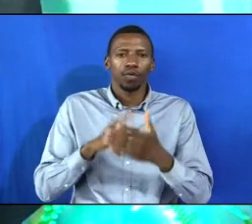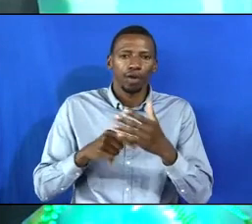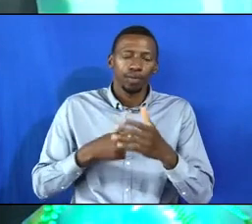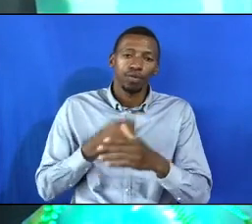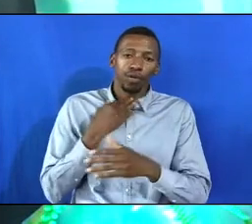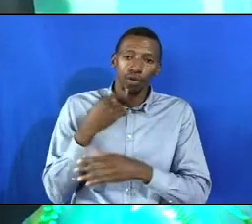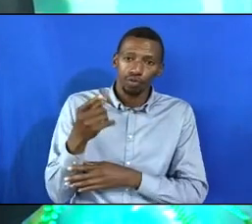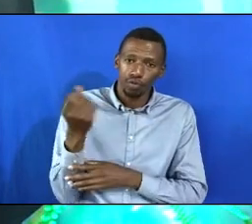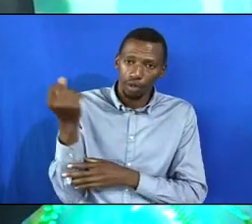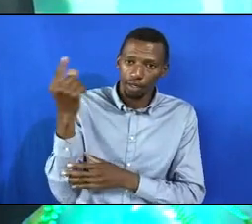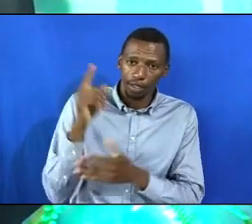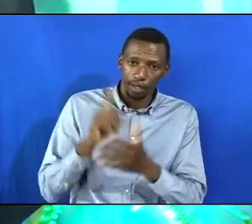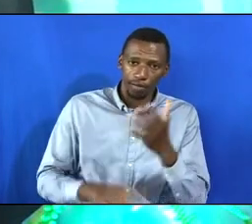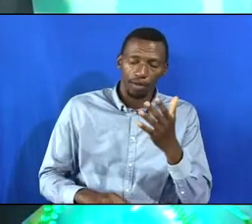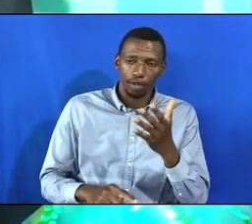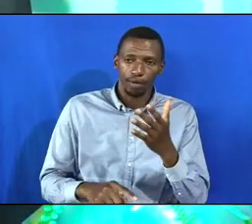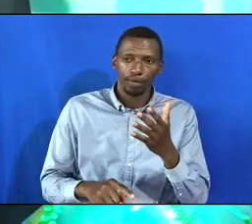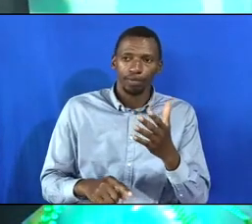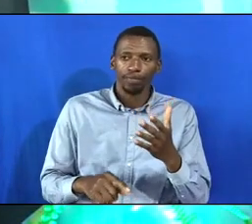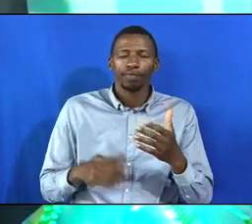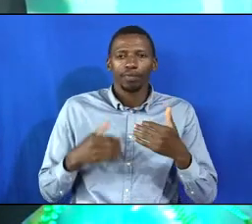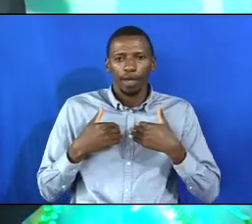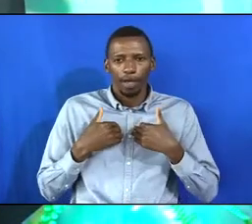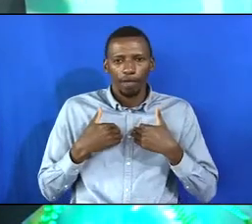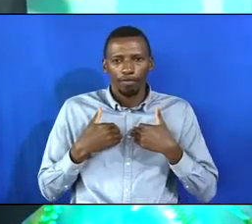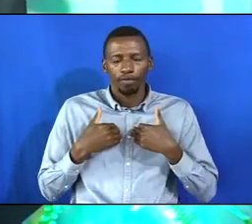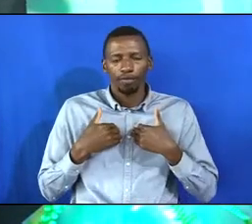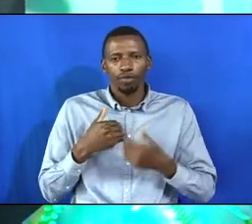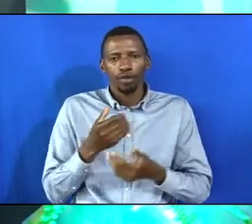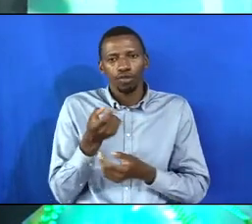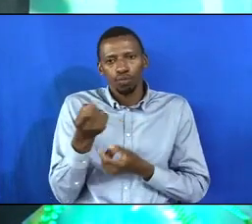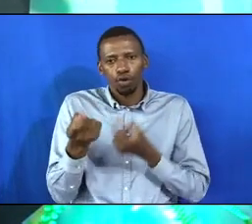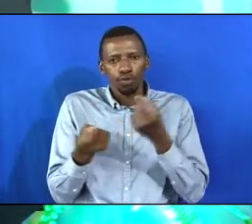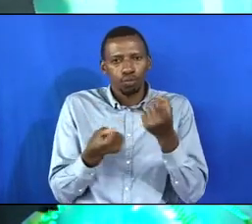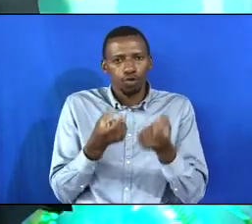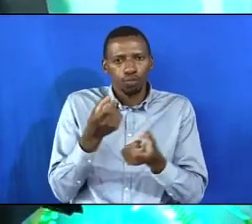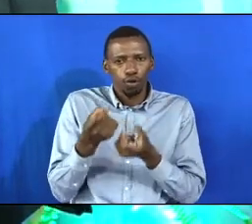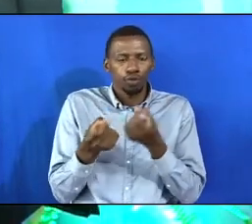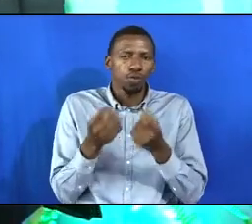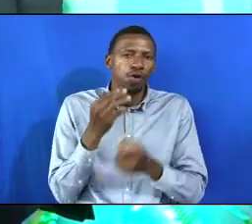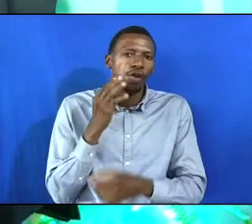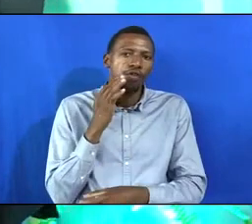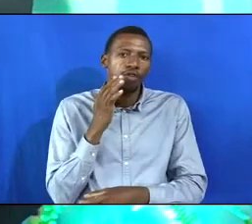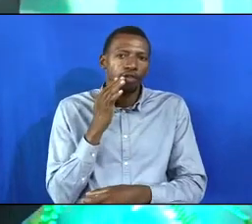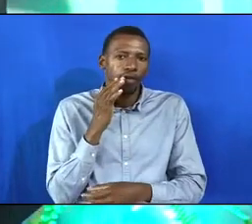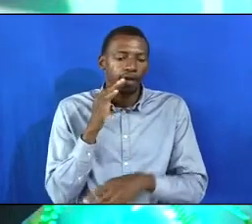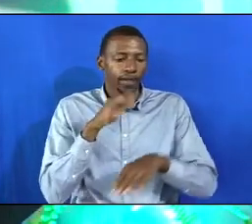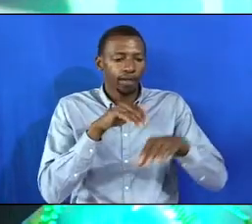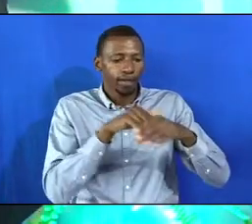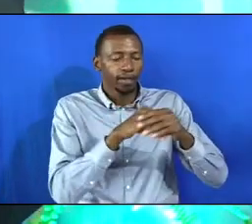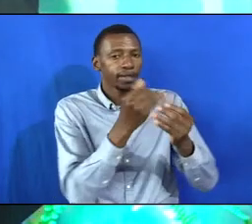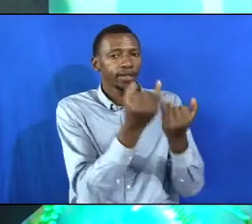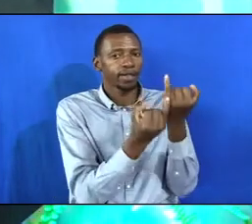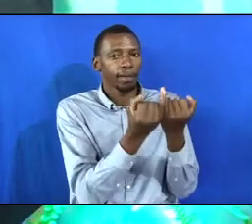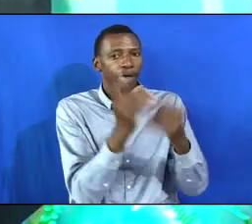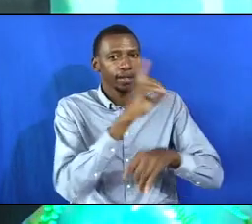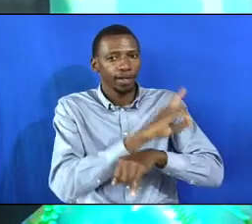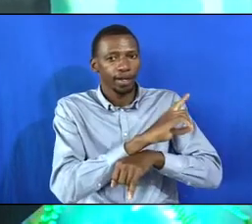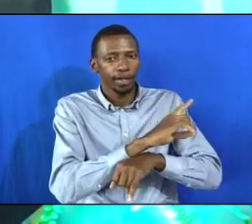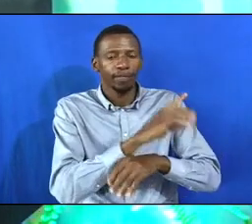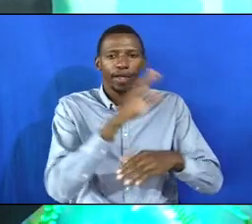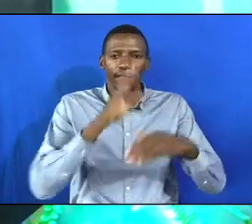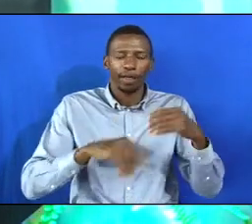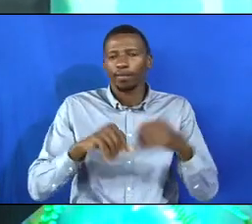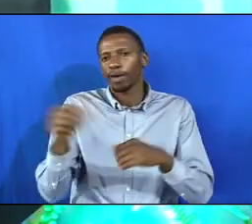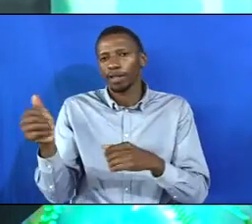is this. They ask more favors of him on the Sabbath than upon other days. You can ask for